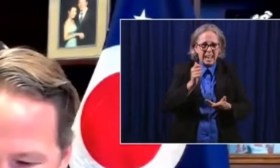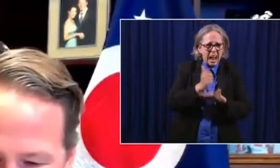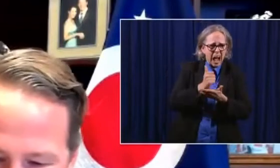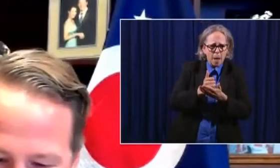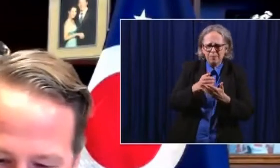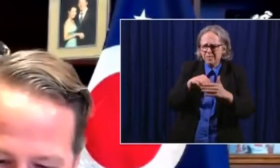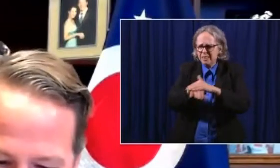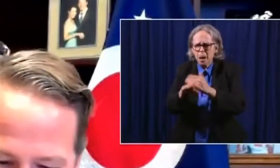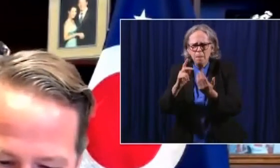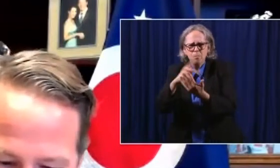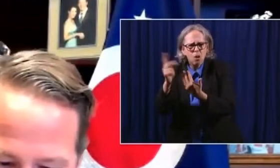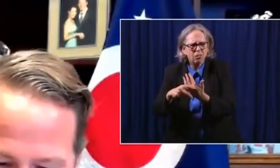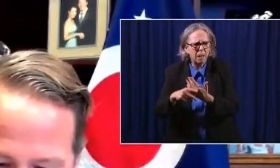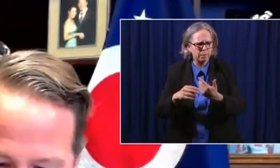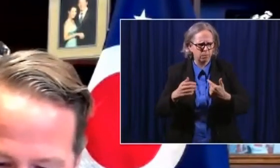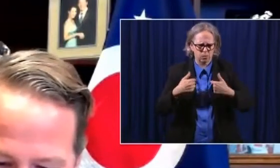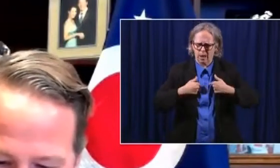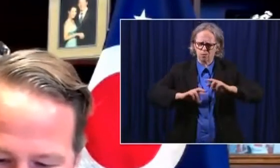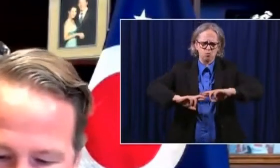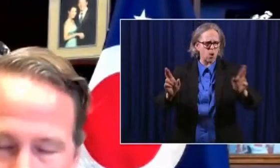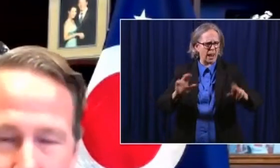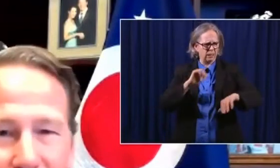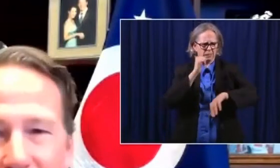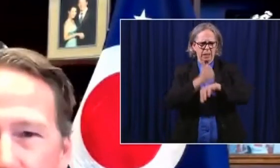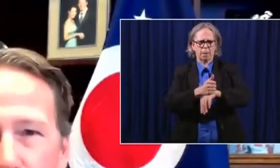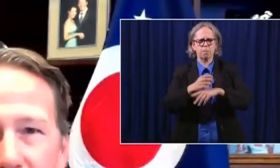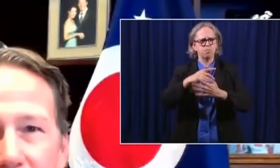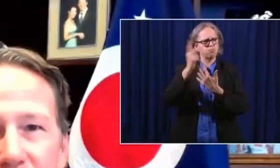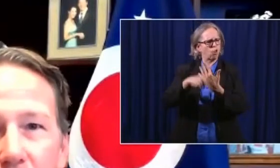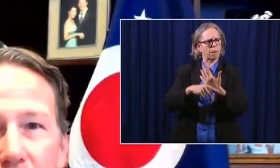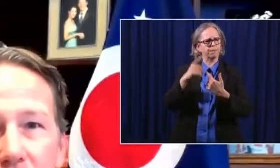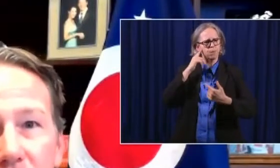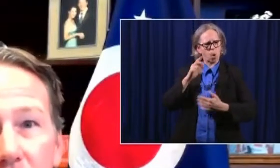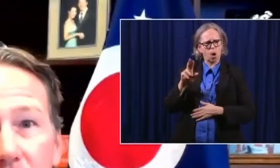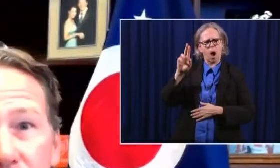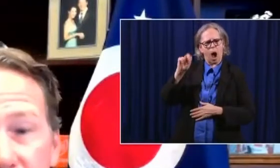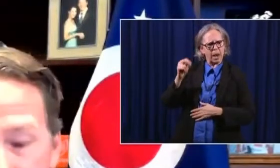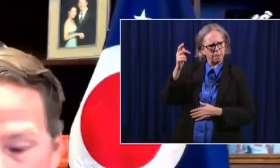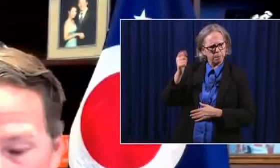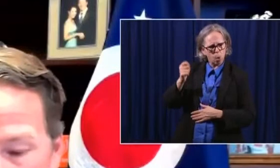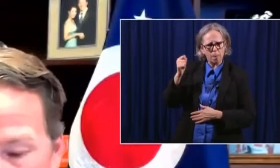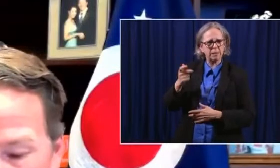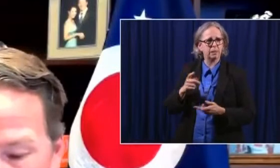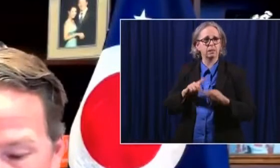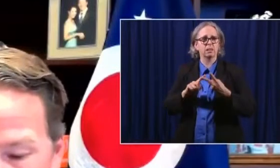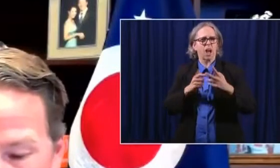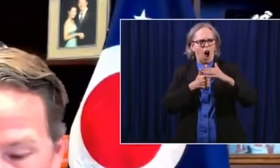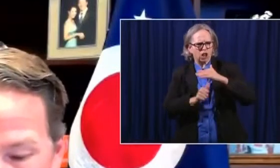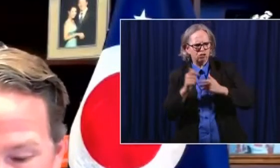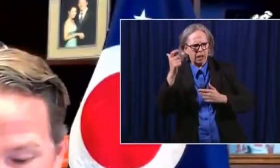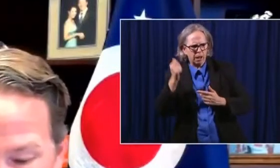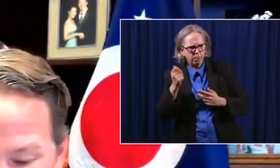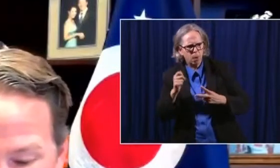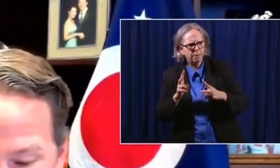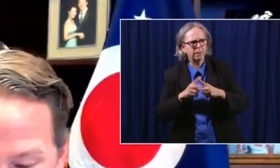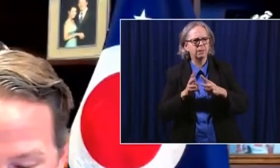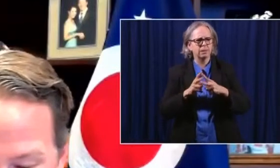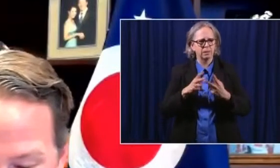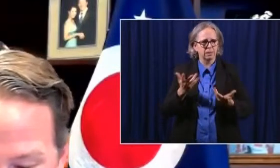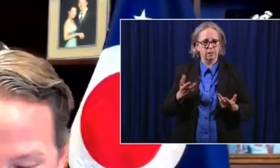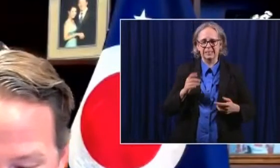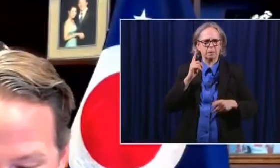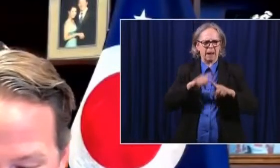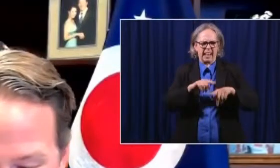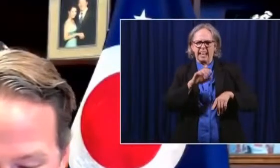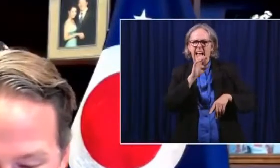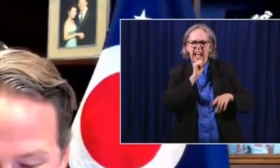for the underemployed and the unemployed. We even have programs targeted for this group between the ages of